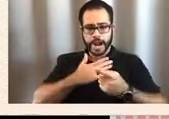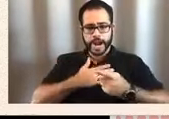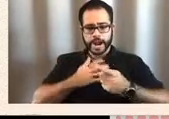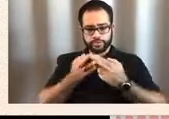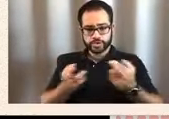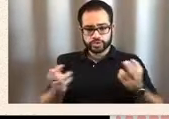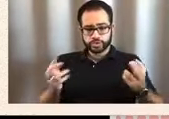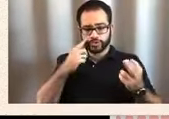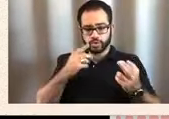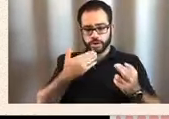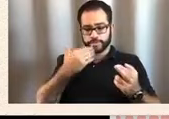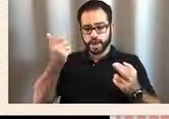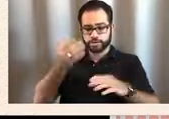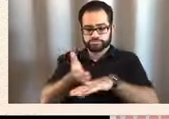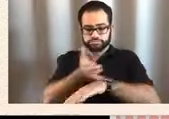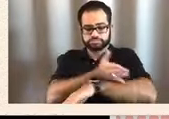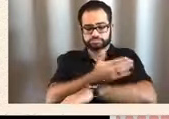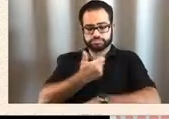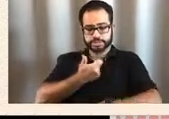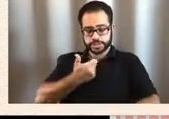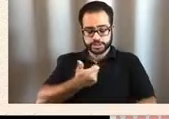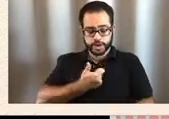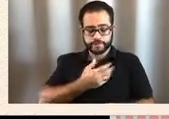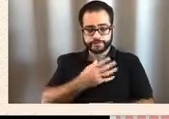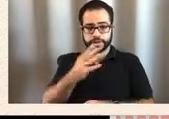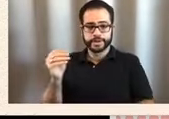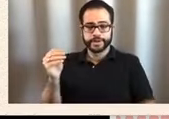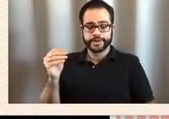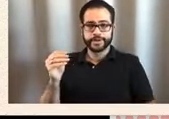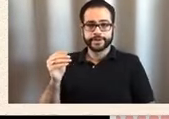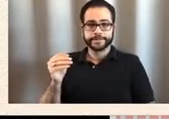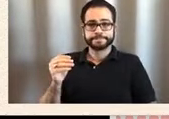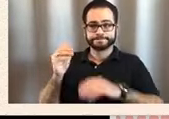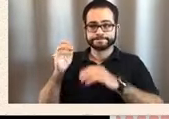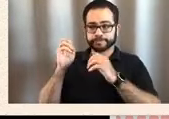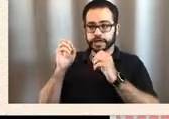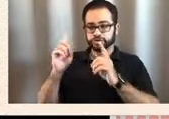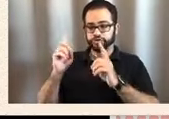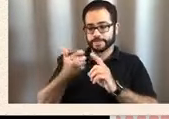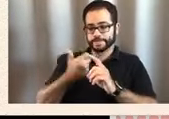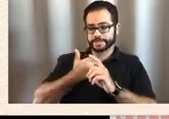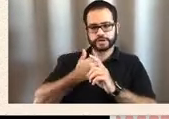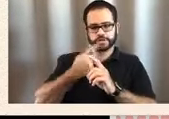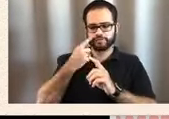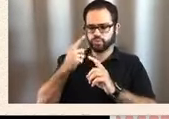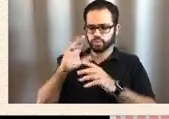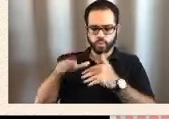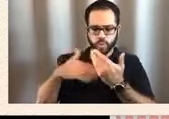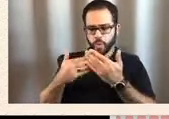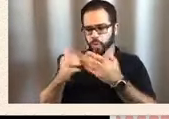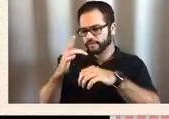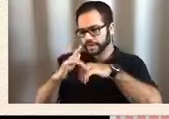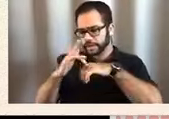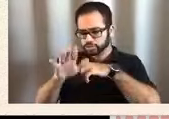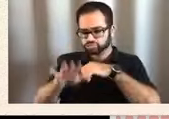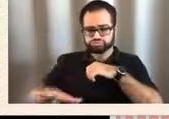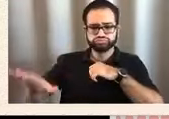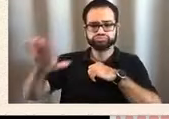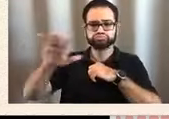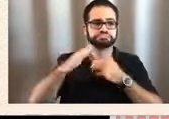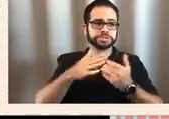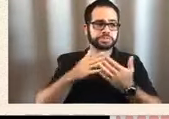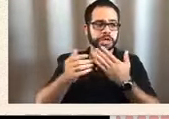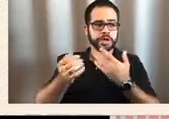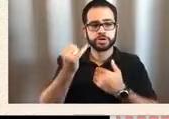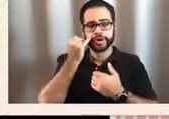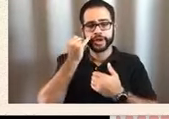myself and educate myself to what's out there, whether it be courses